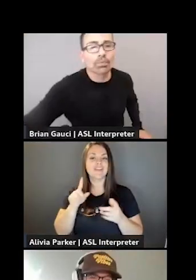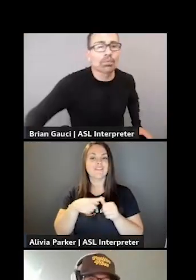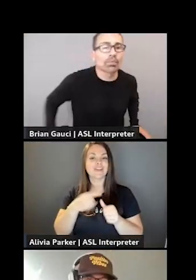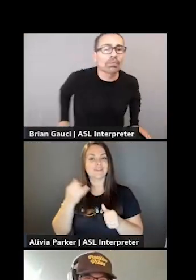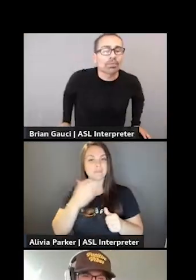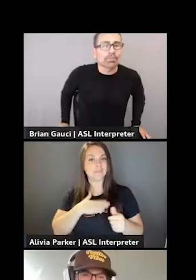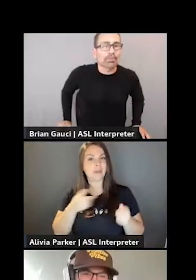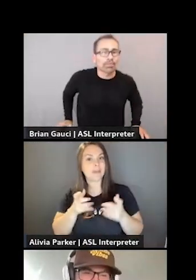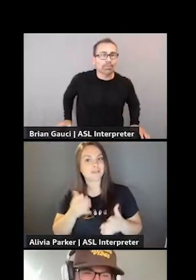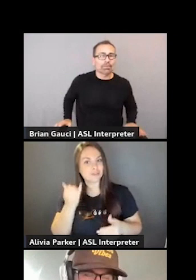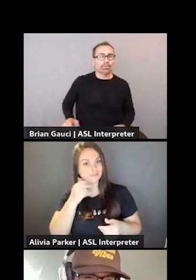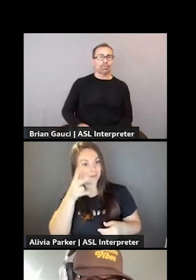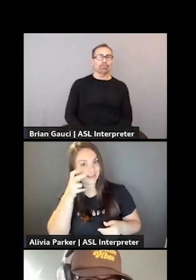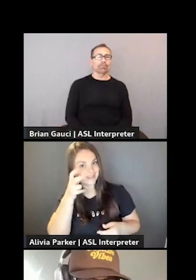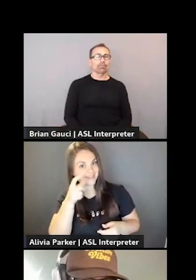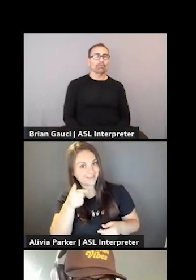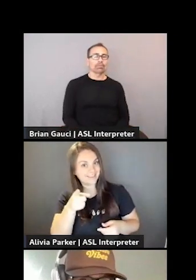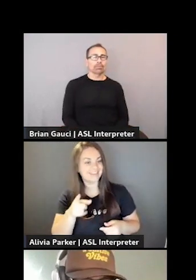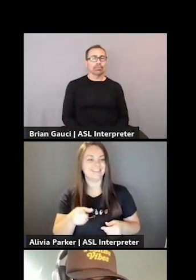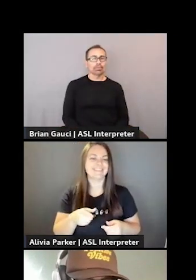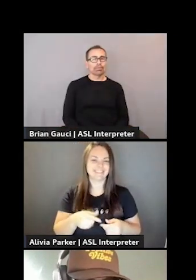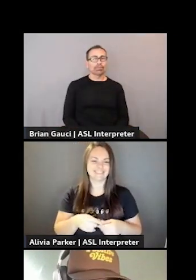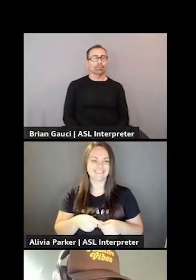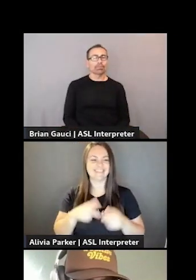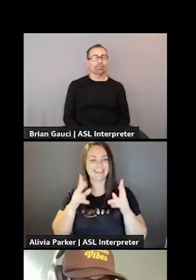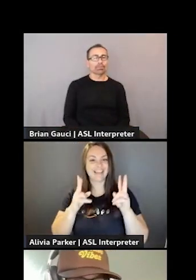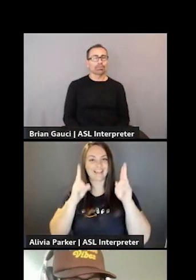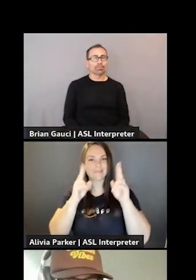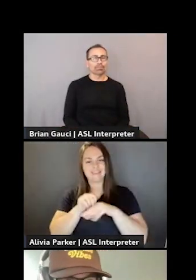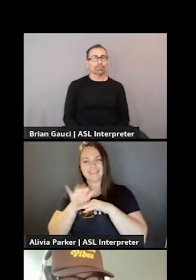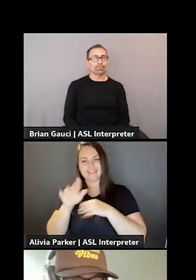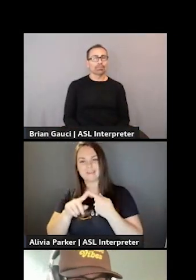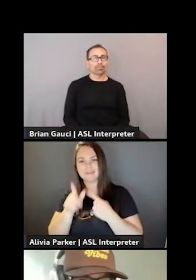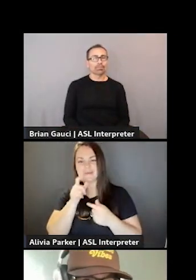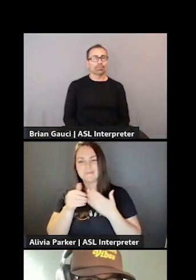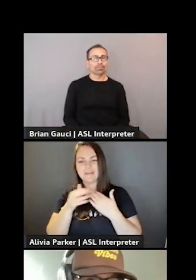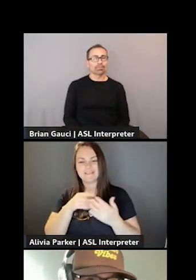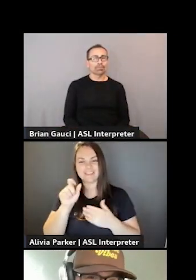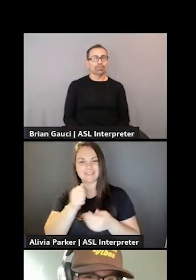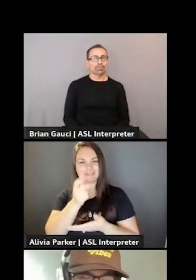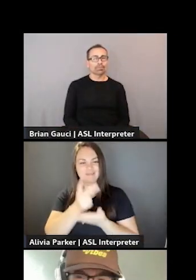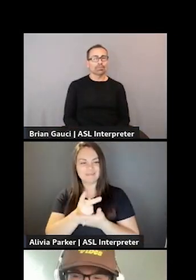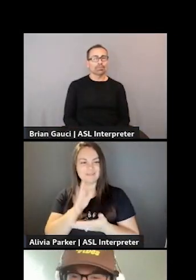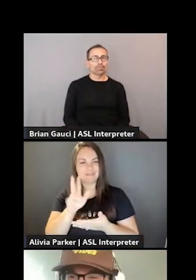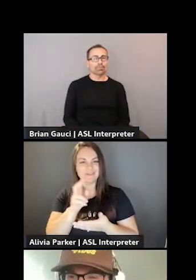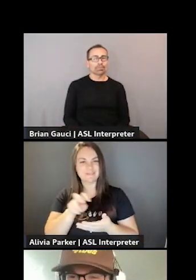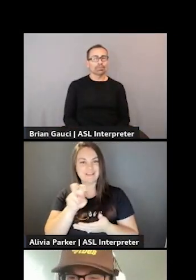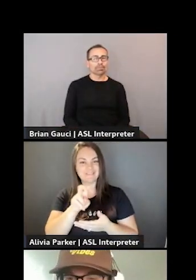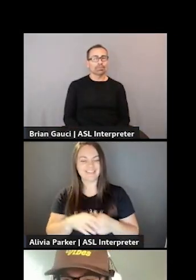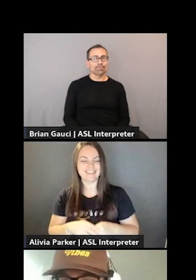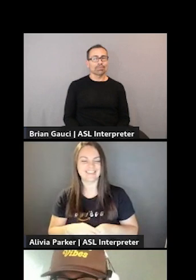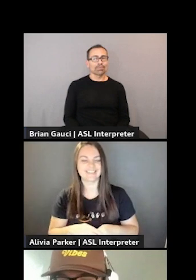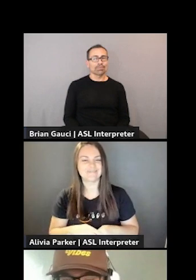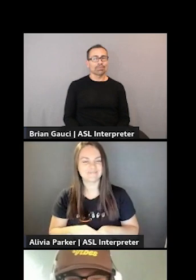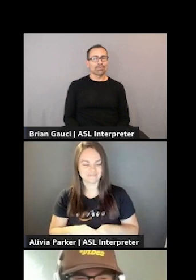Yeah, you can clip that and then just send it to whoever needs to approve your travel. Yeah, there we go.